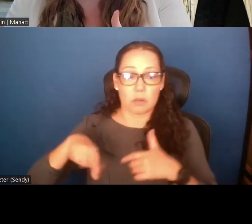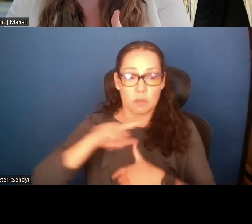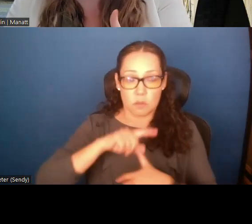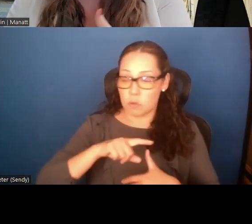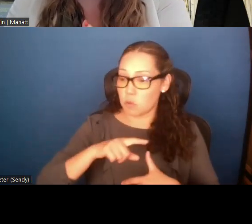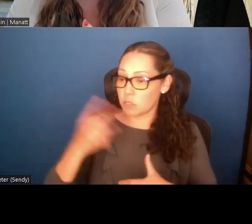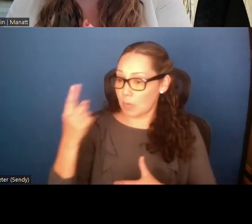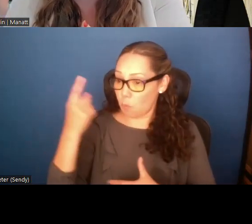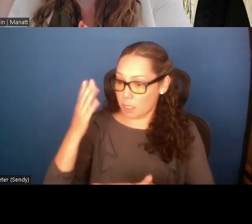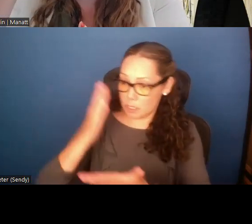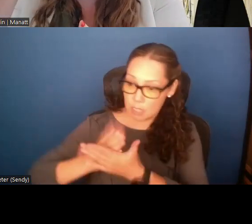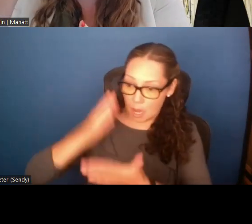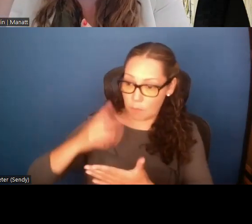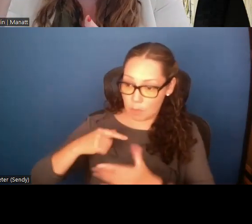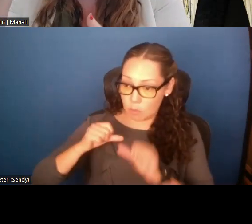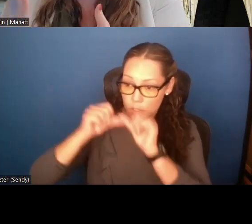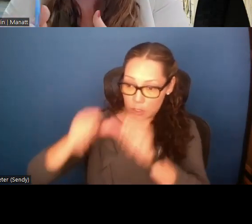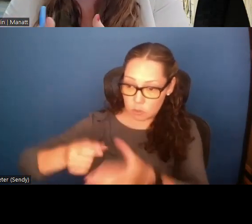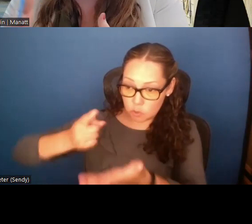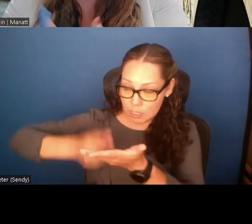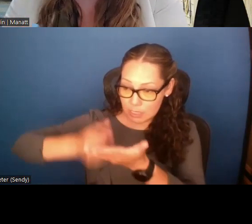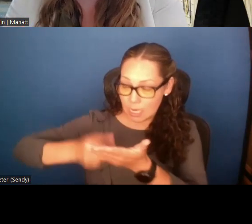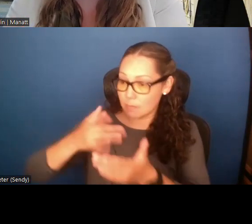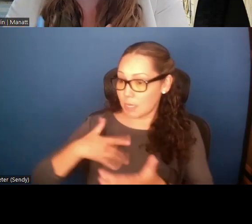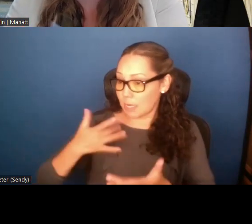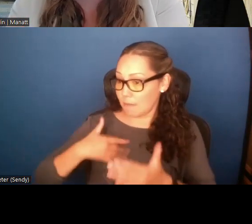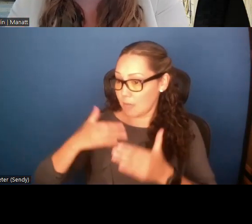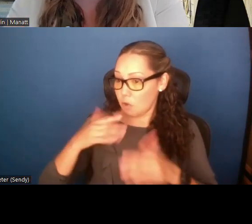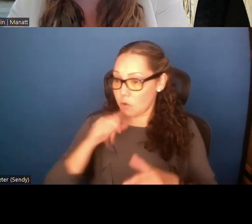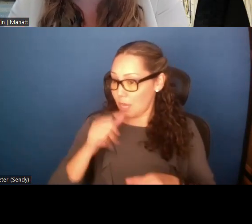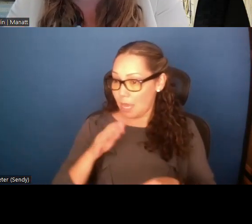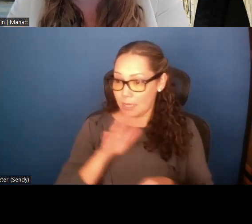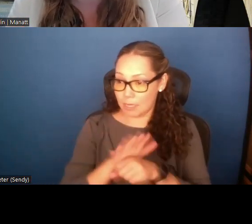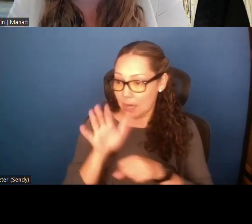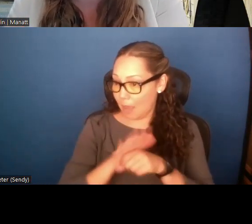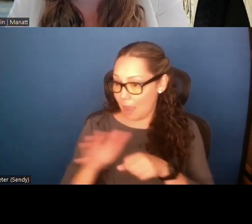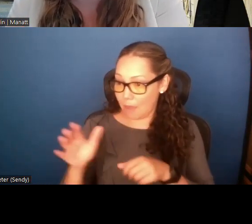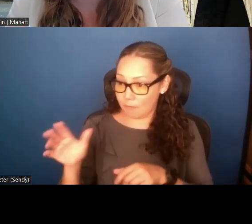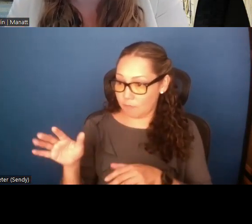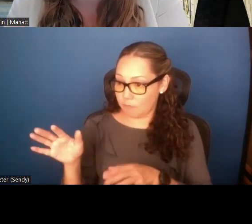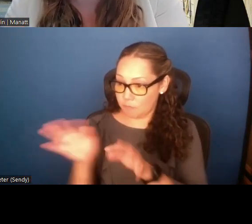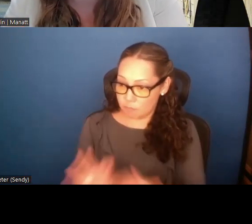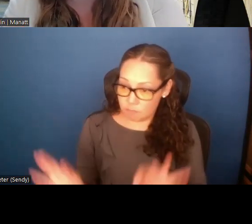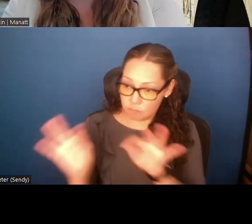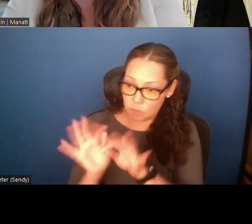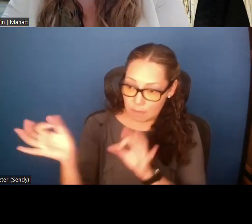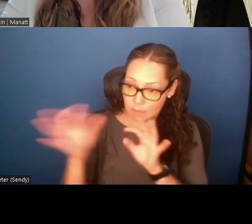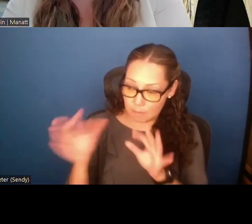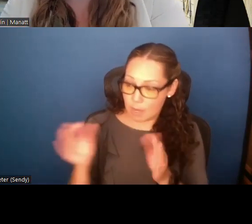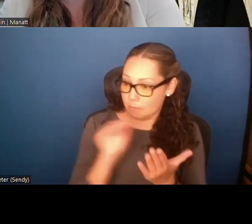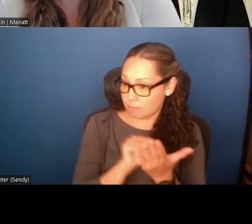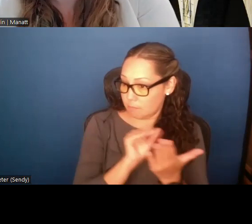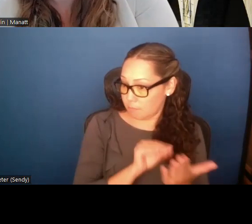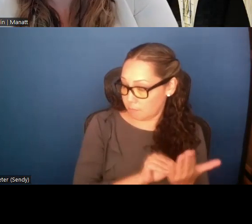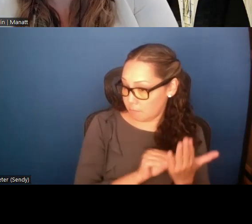keep discussing this before we move on to the next one because they feel we have not captured critical feedback on this recommendation?